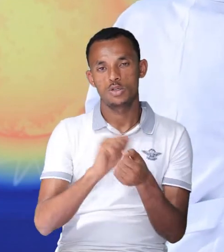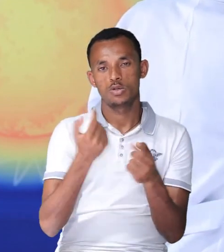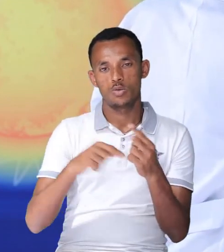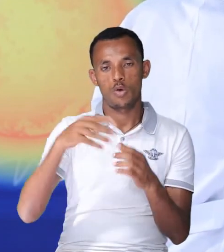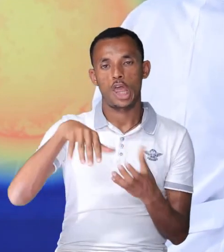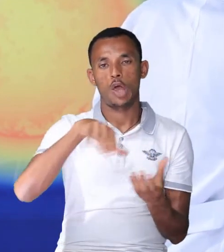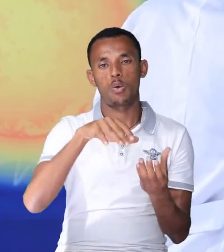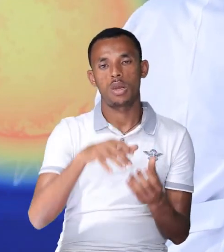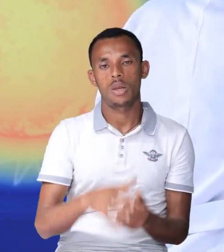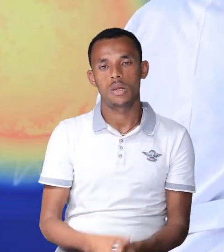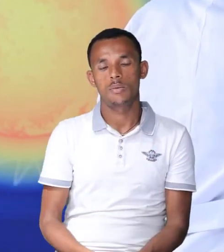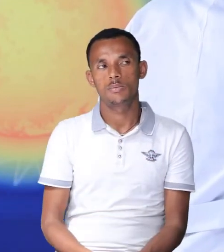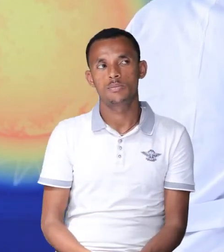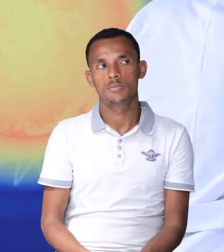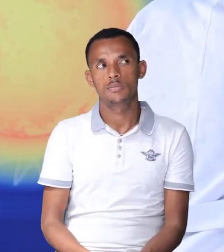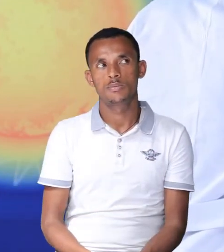liquid,